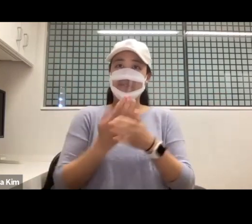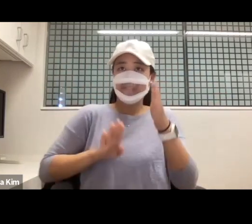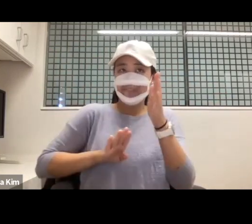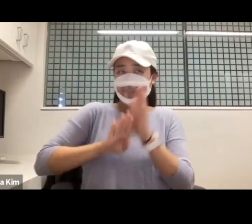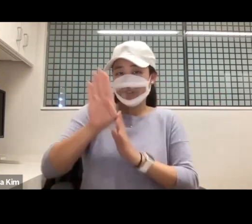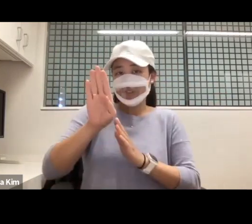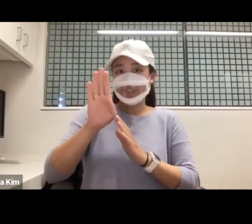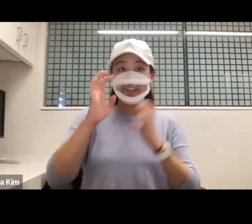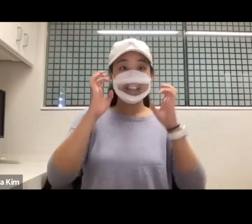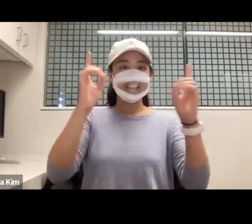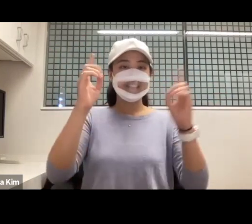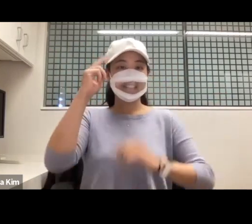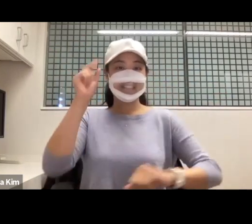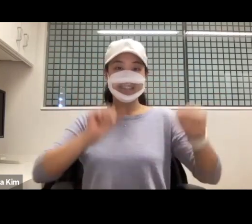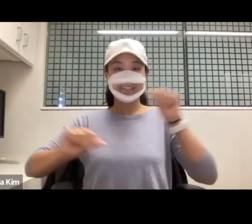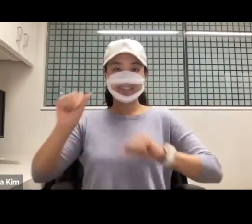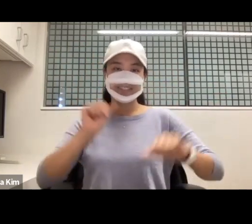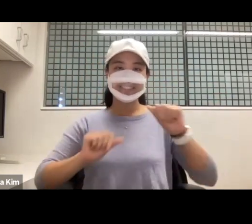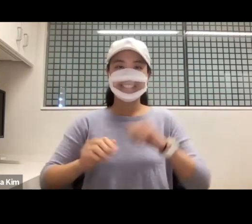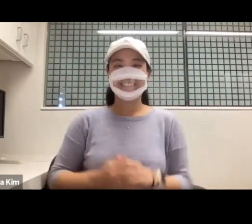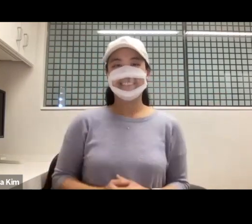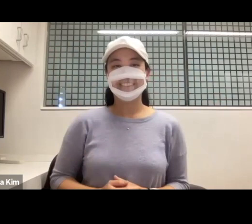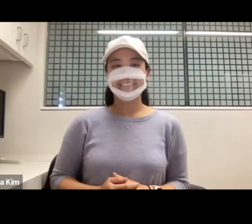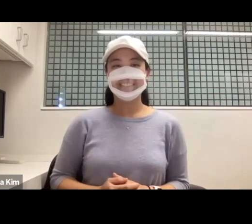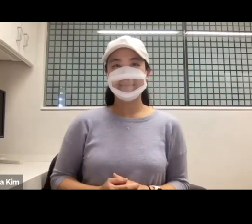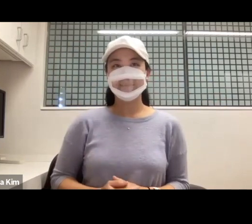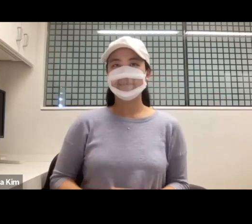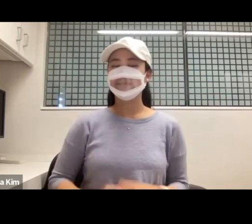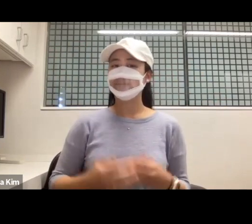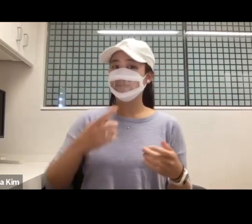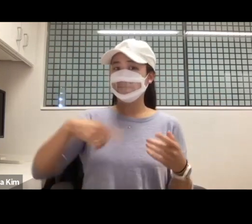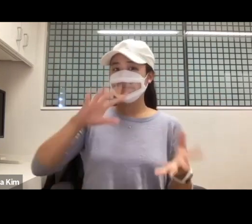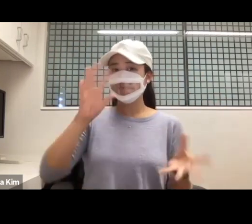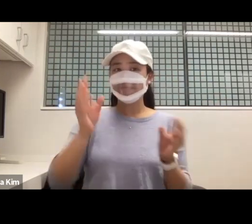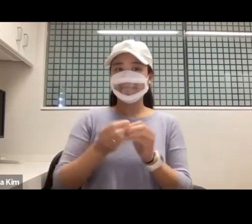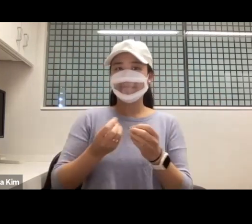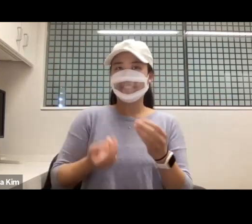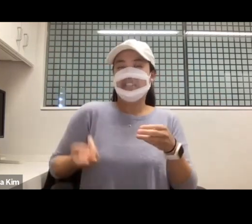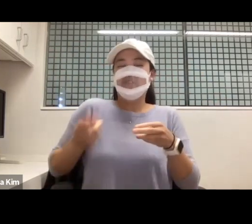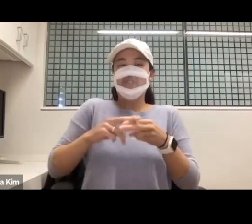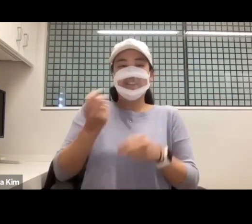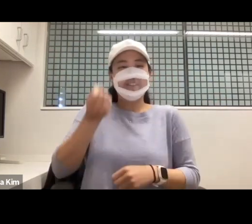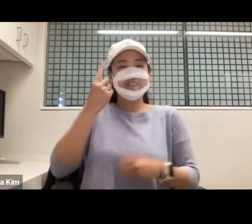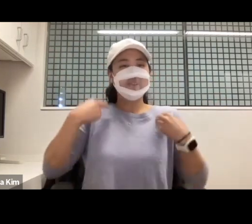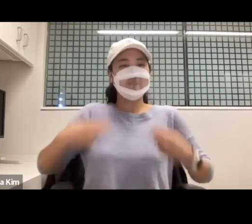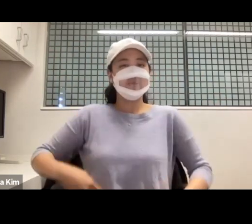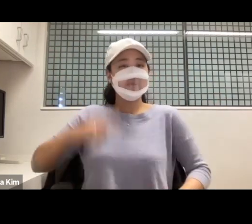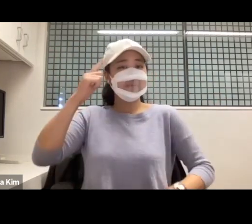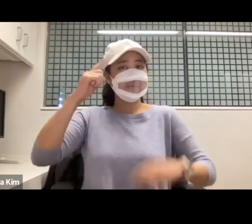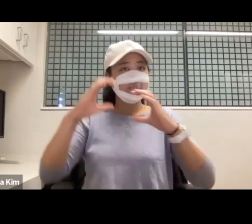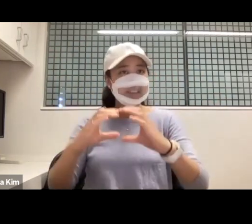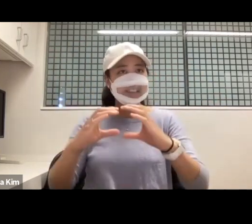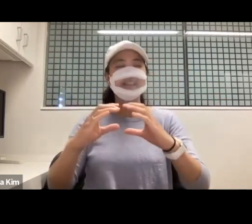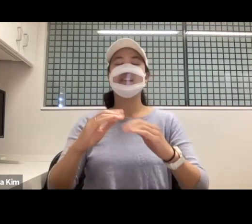These different fields and all of the interdisciplinary fields in between contribute to the new and growing fields of